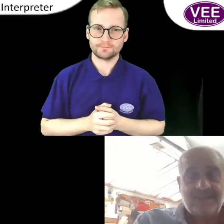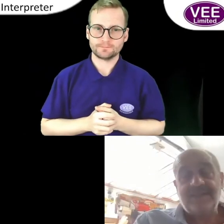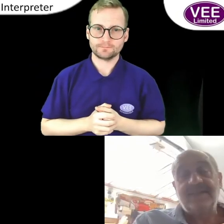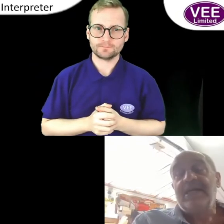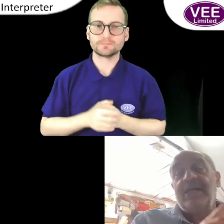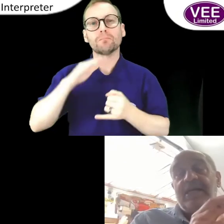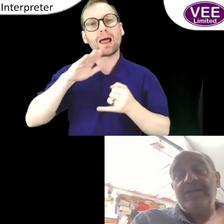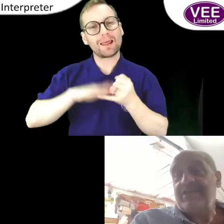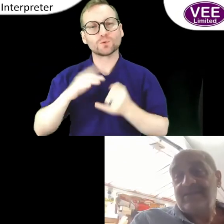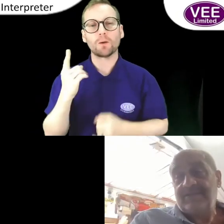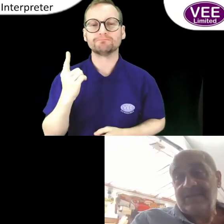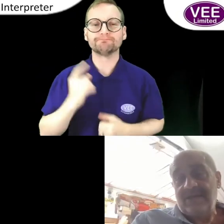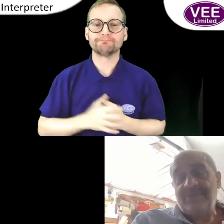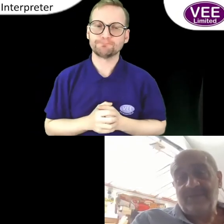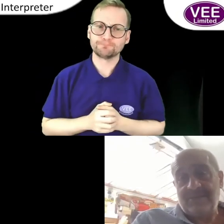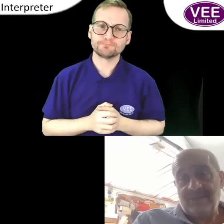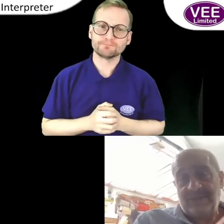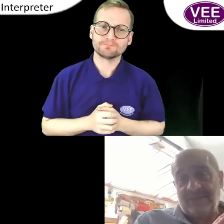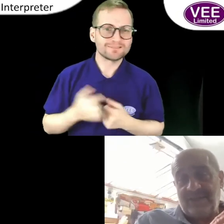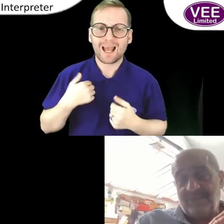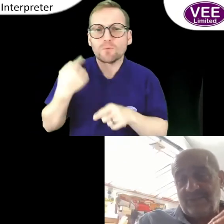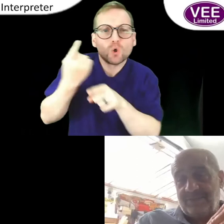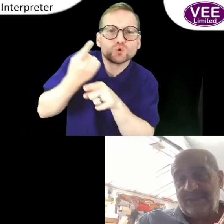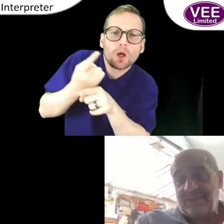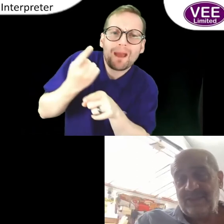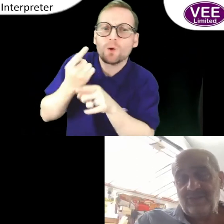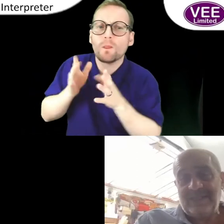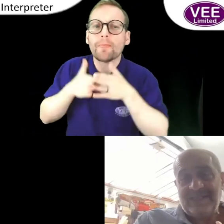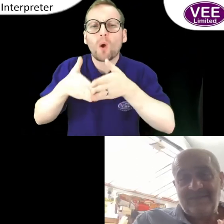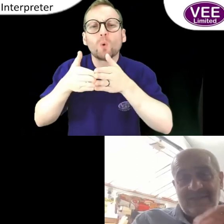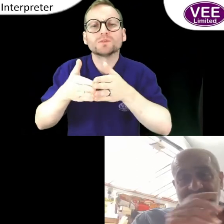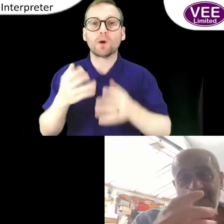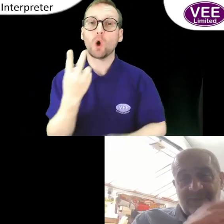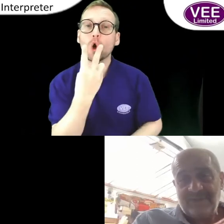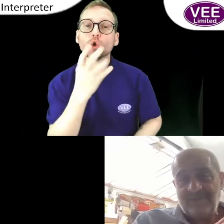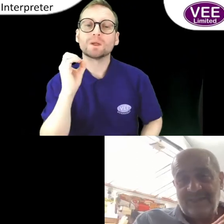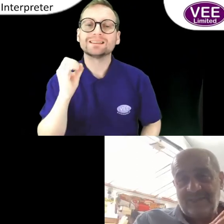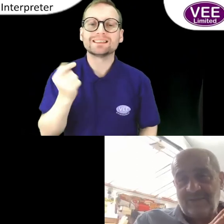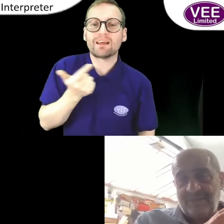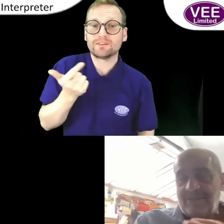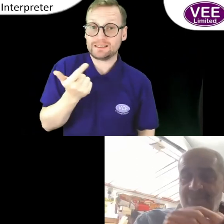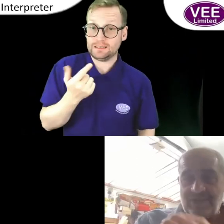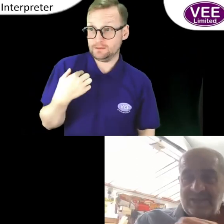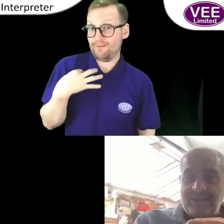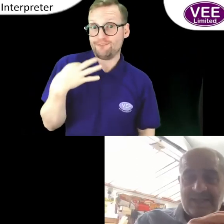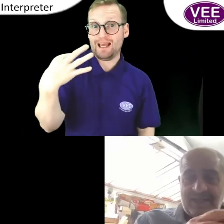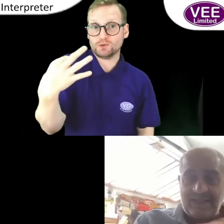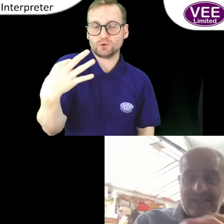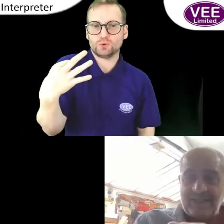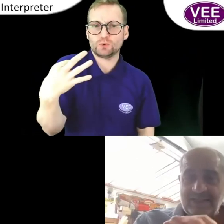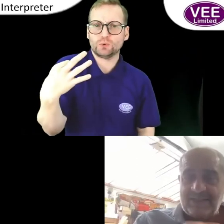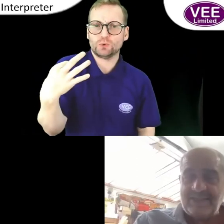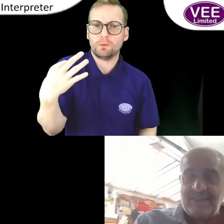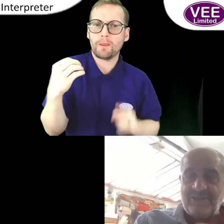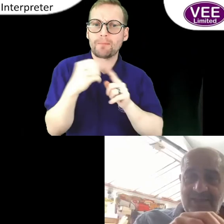My last slide. I know I'm not talking about actually the boat, but in 2017, I was invited to the Penn Museum. And